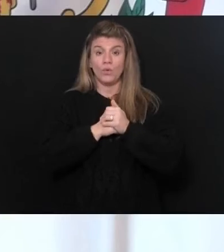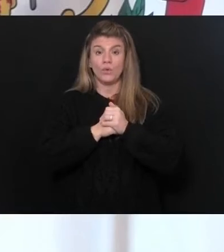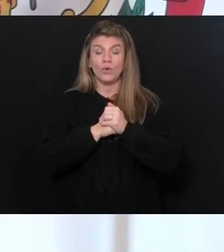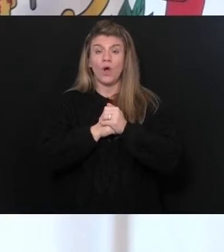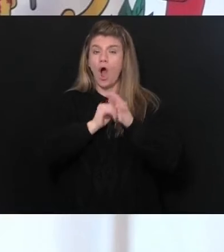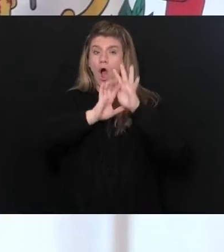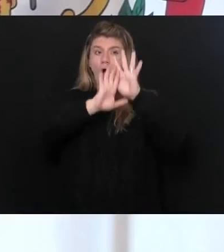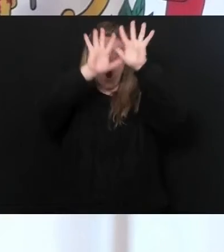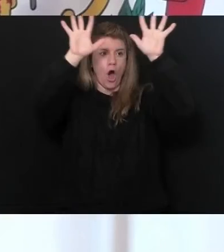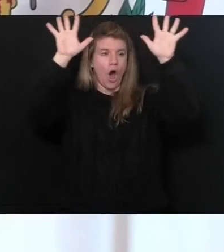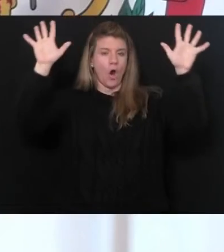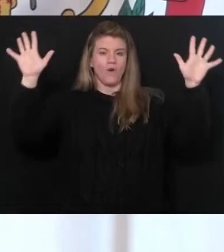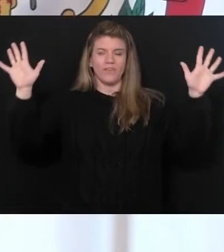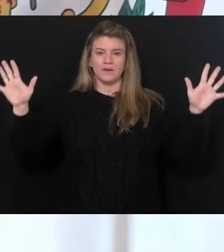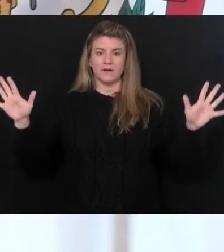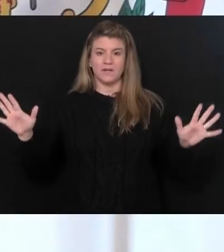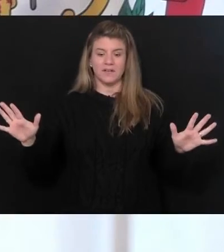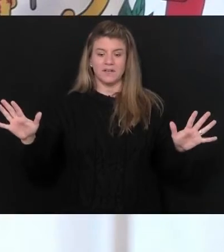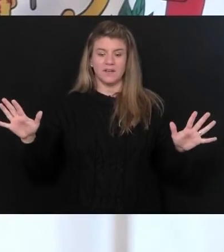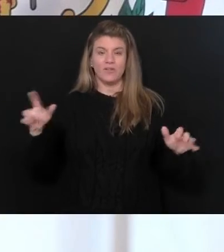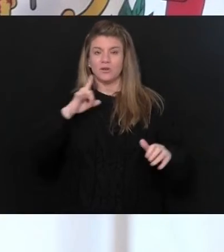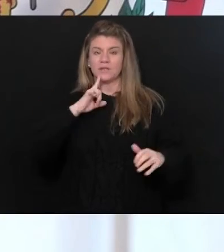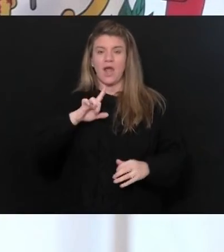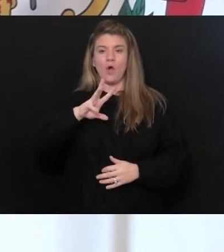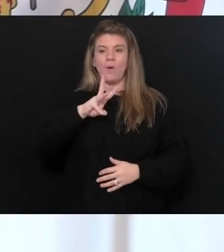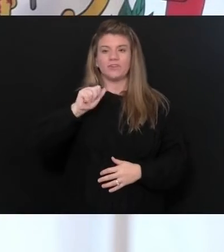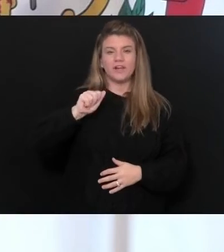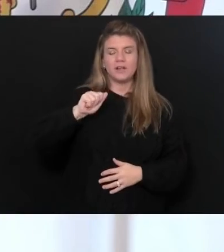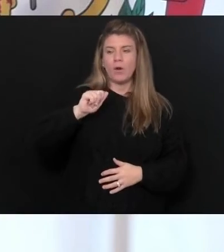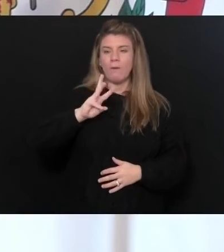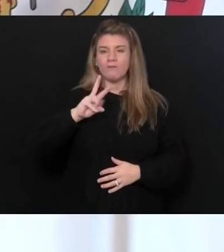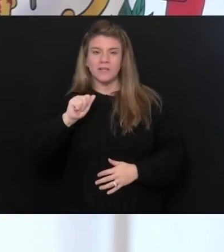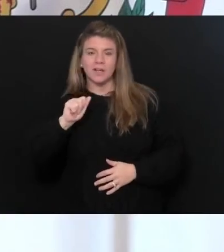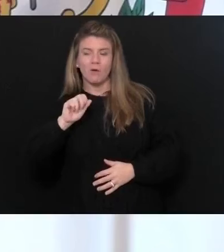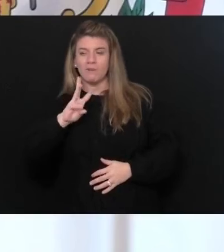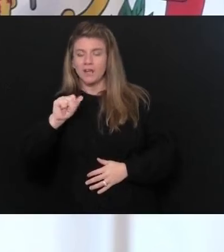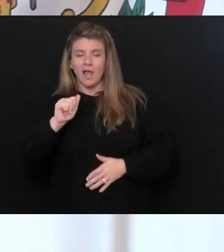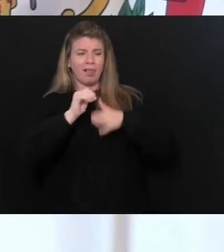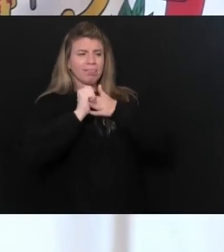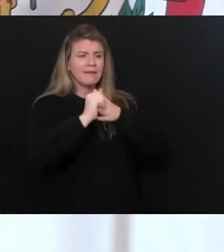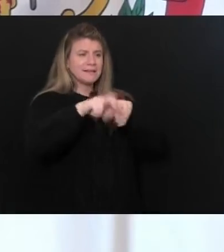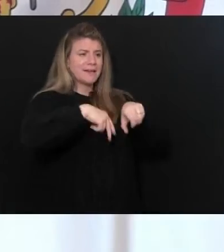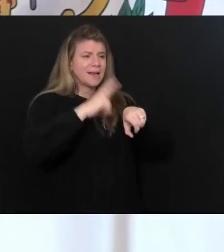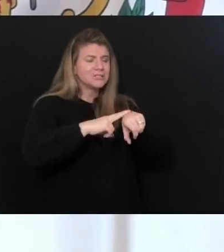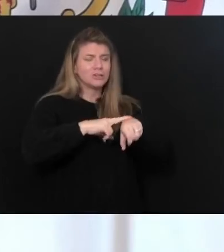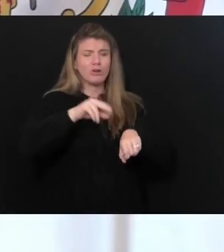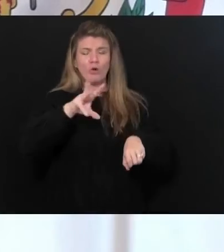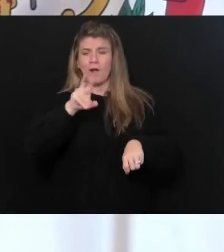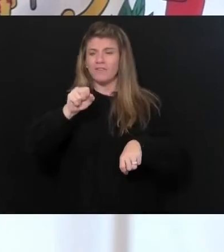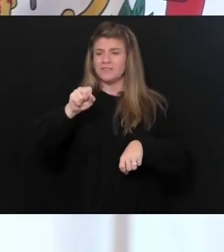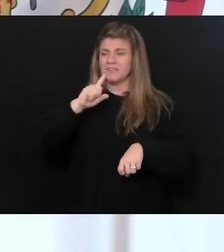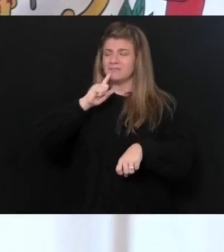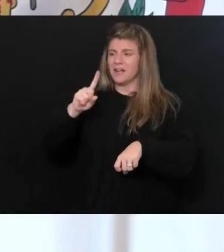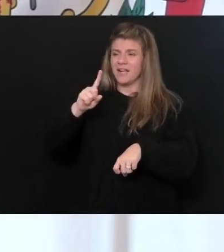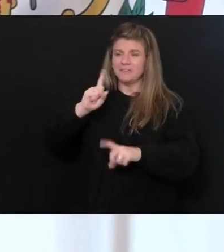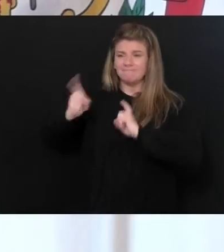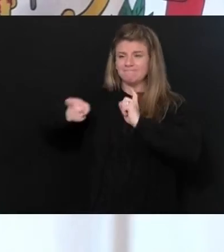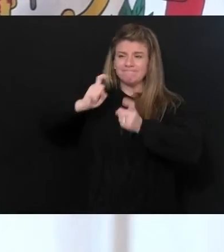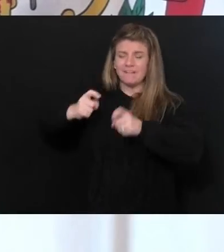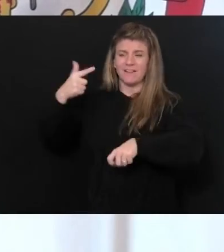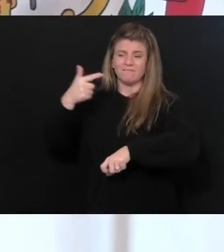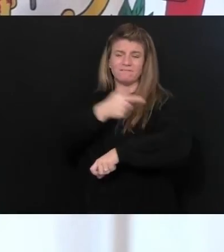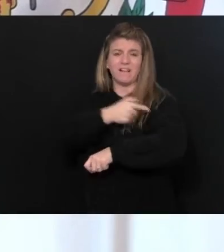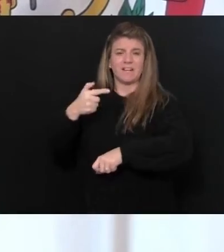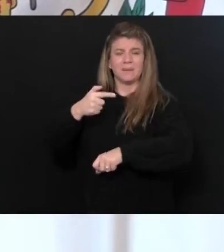All over the national news is West Virginia. West Virginia leads the nation. West Virginia is absolutely administering our